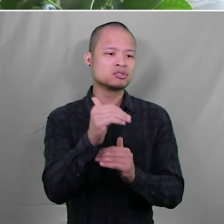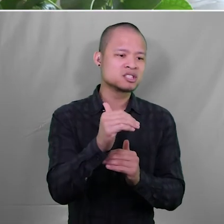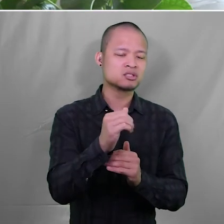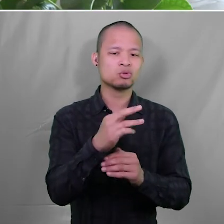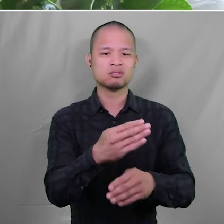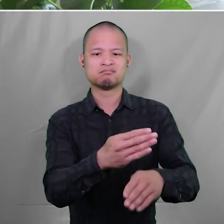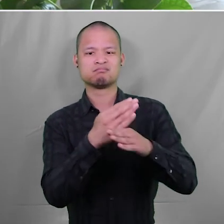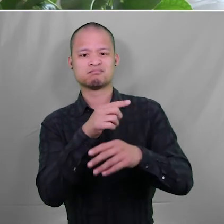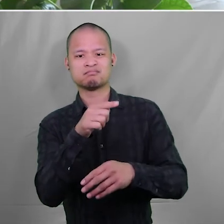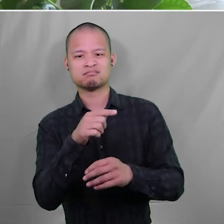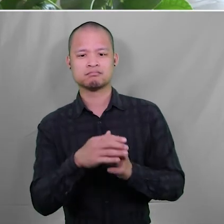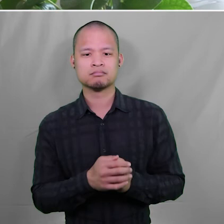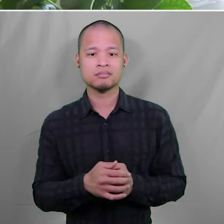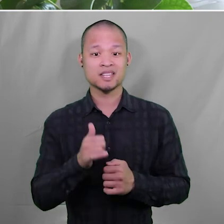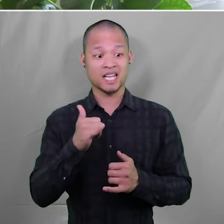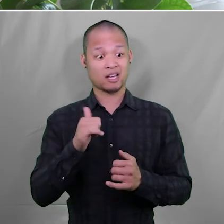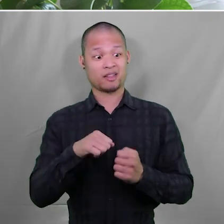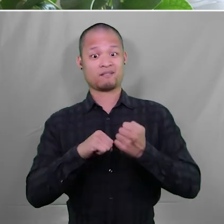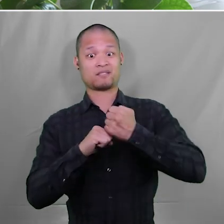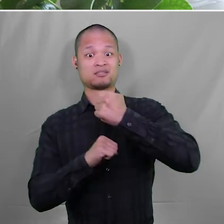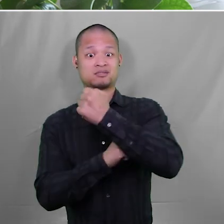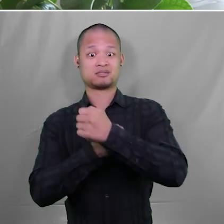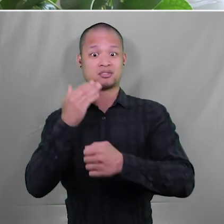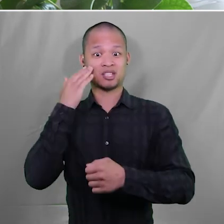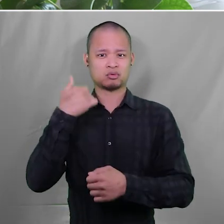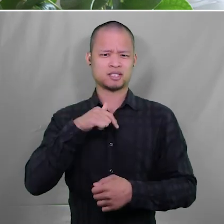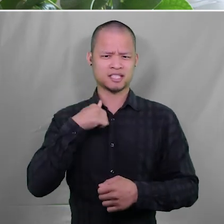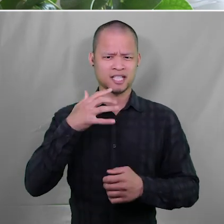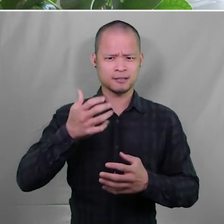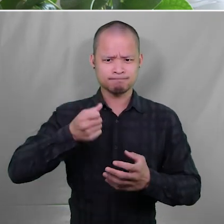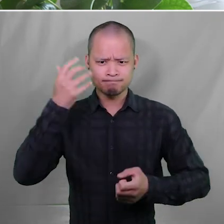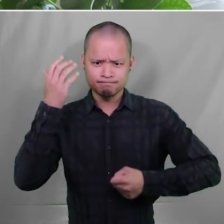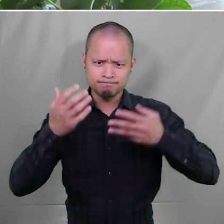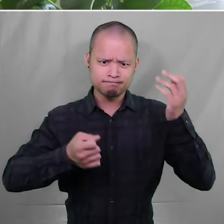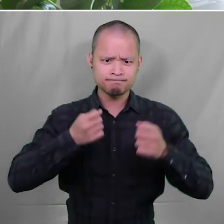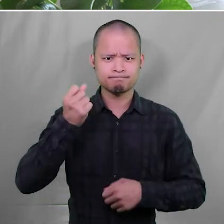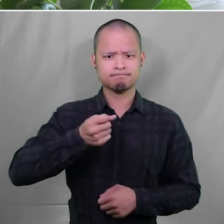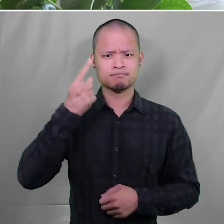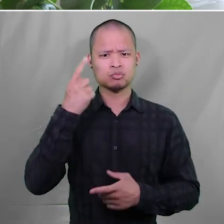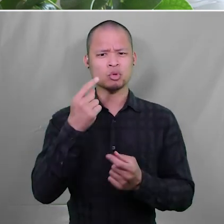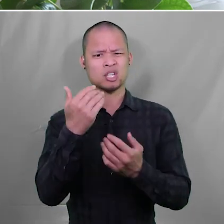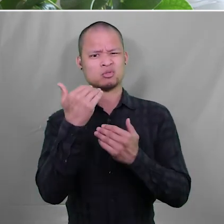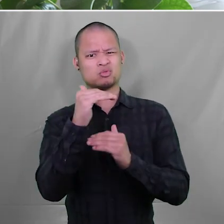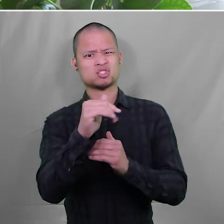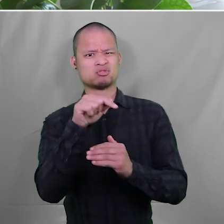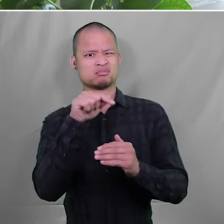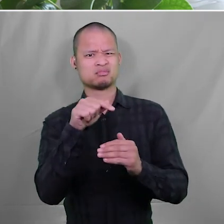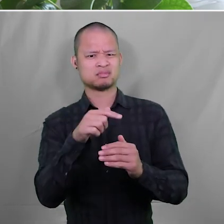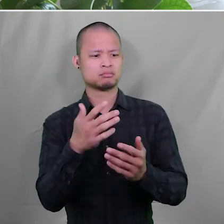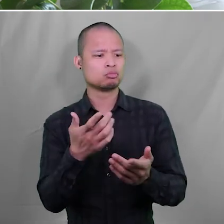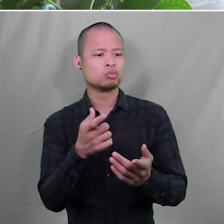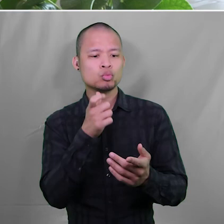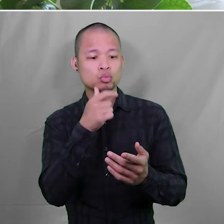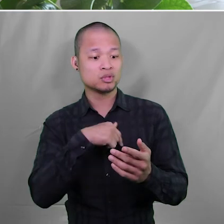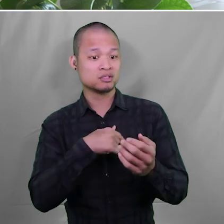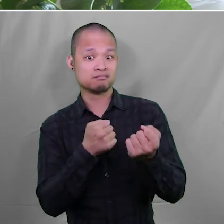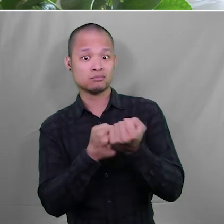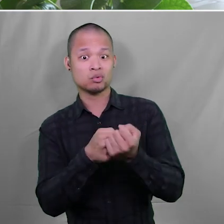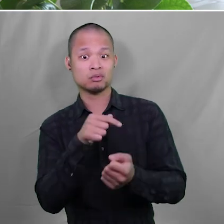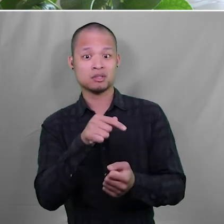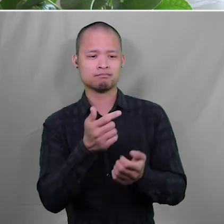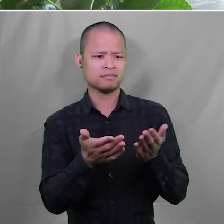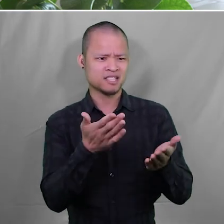So now that we have this foundational knowledge, we can start to uncover the rights restrictions that some of the people we support may